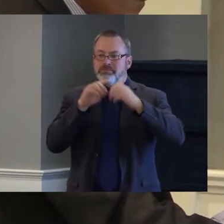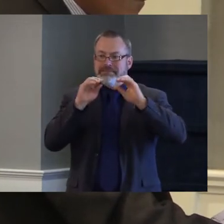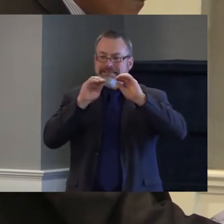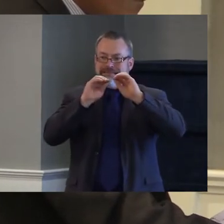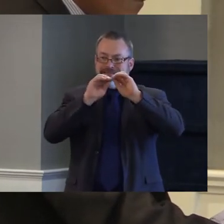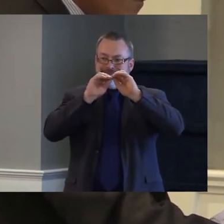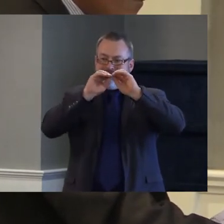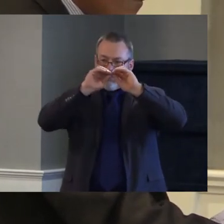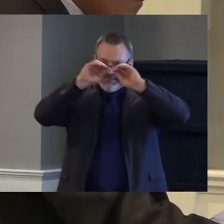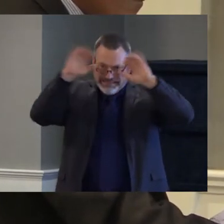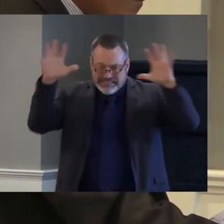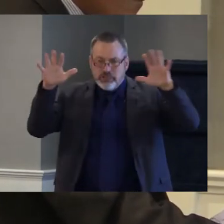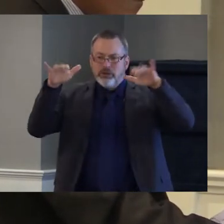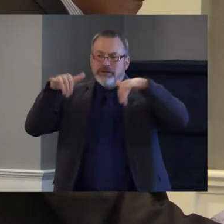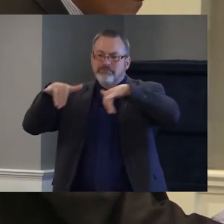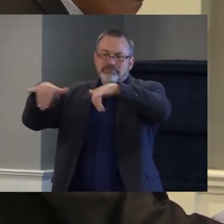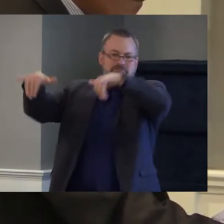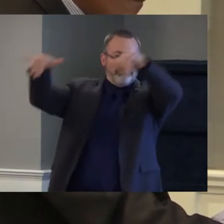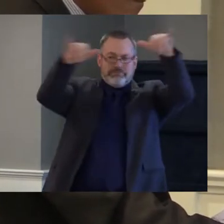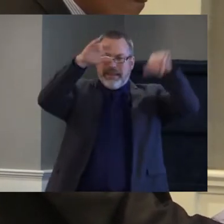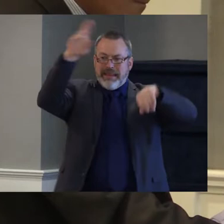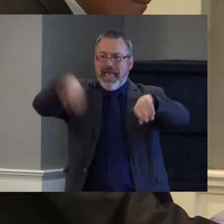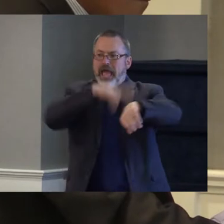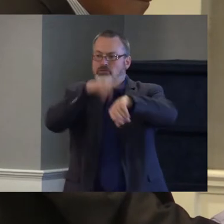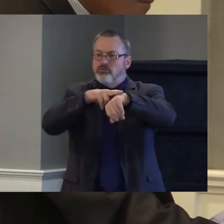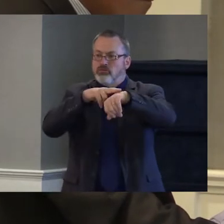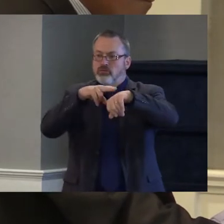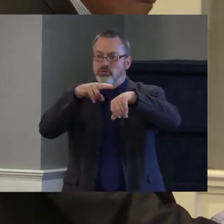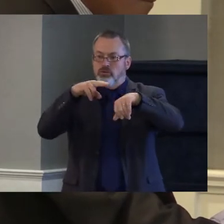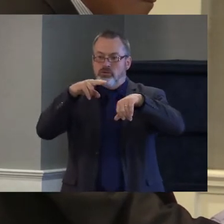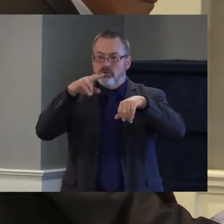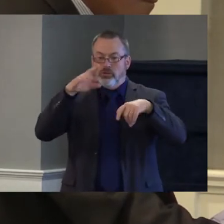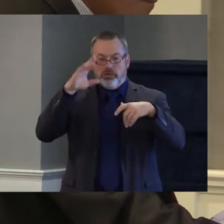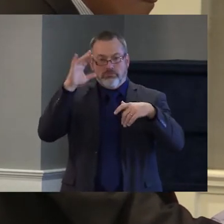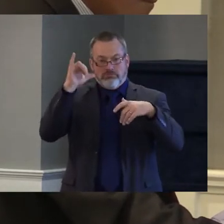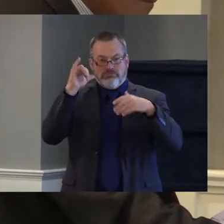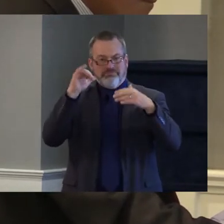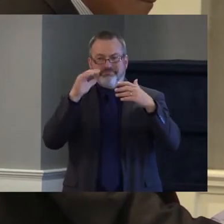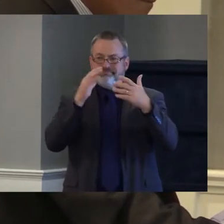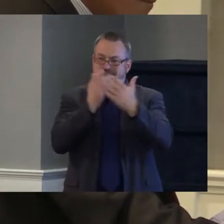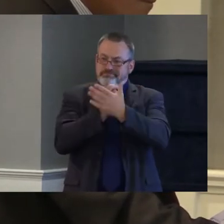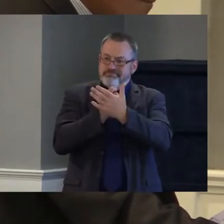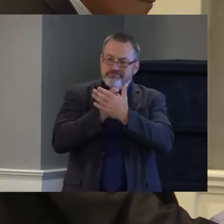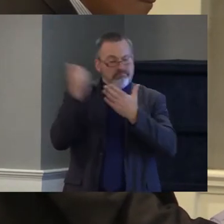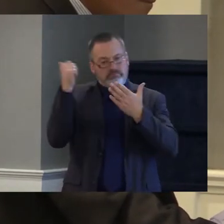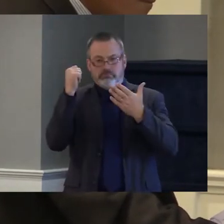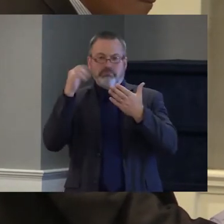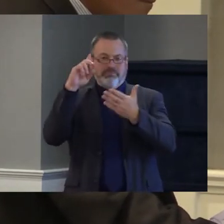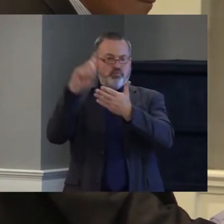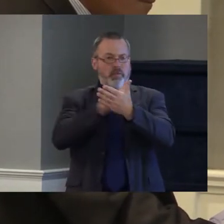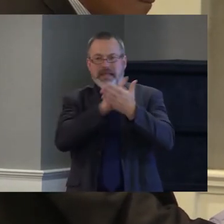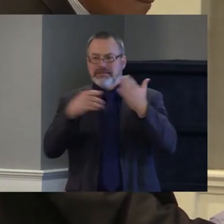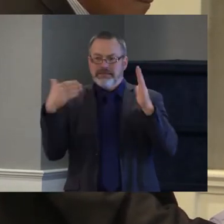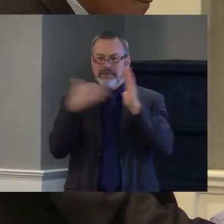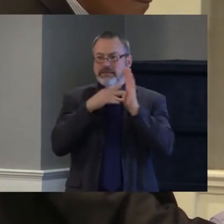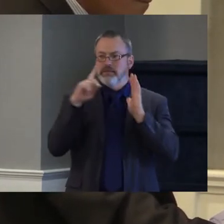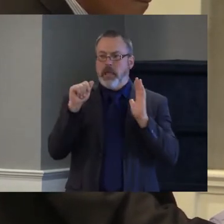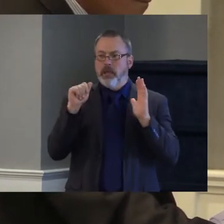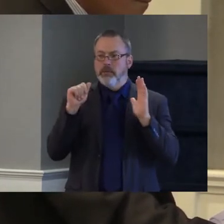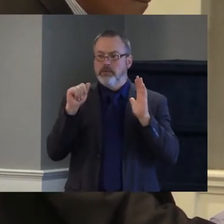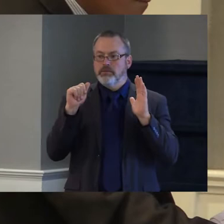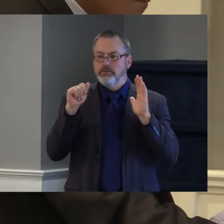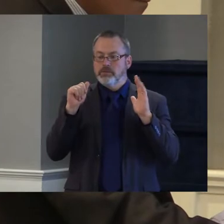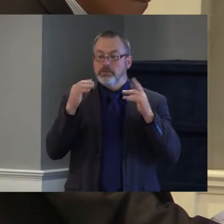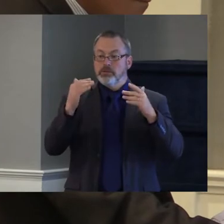elimination of discrimination against individuals with disabilities. Two, to provide clear, strong,